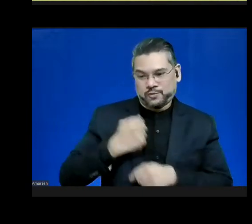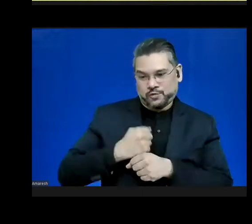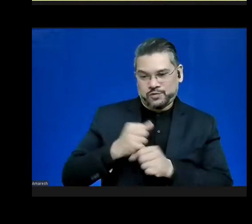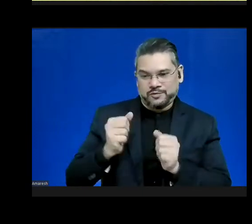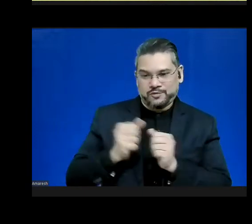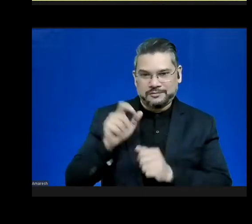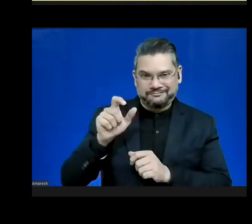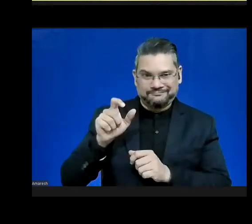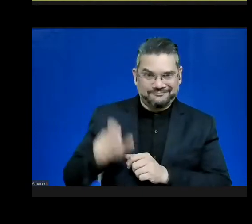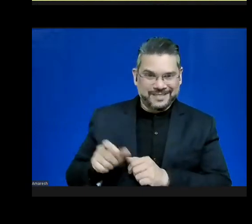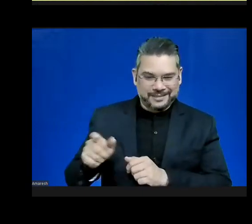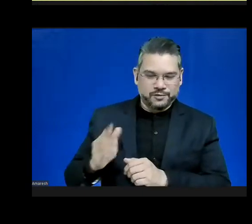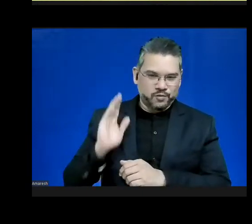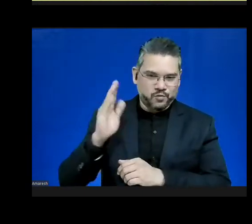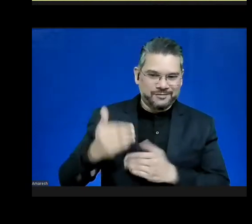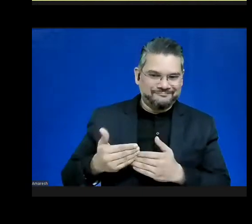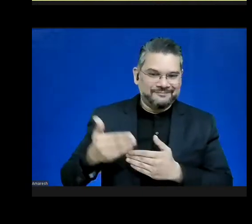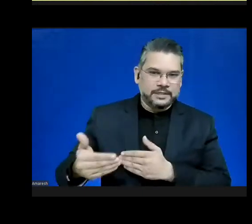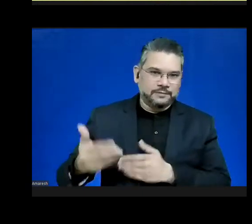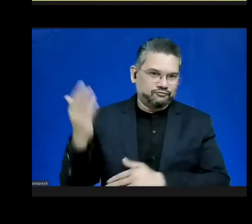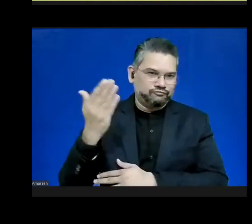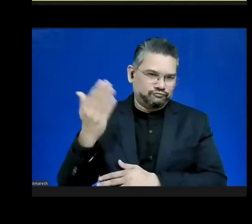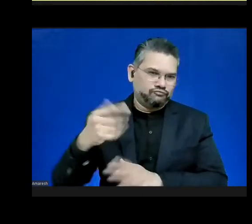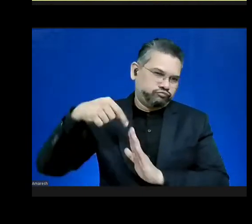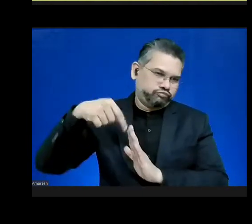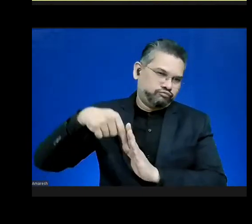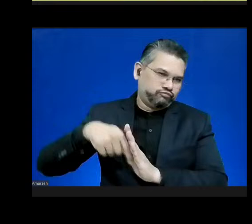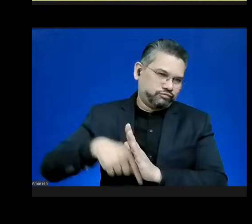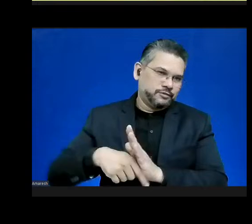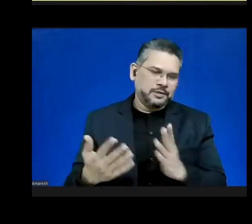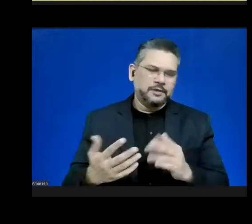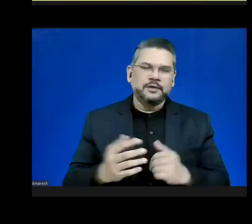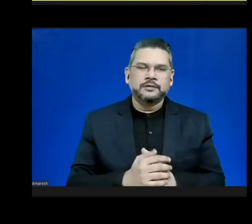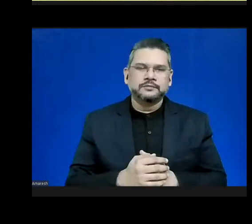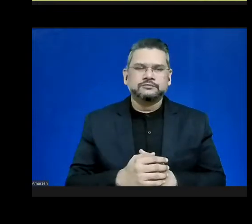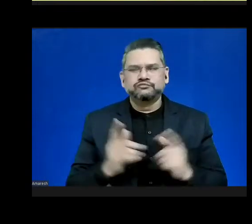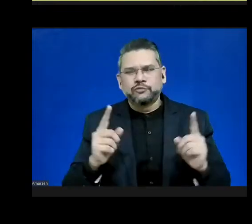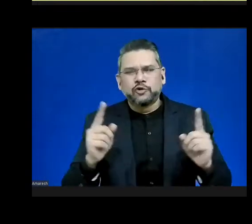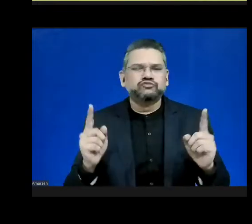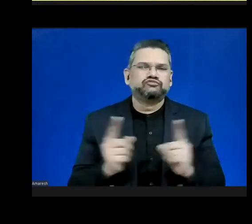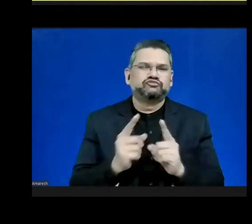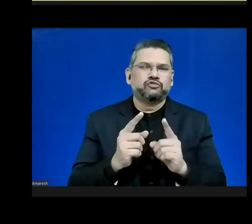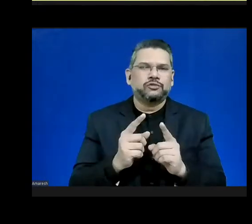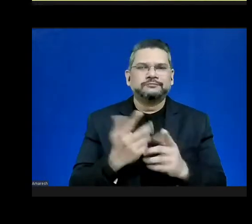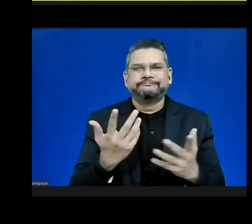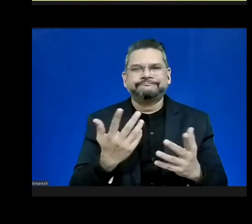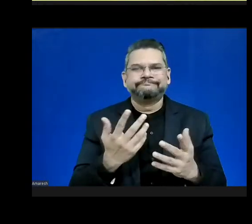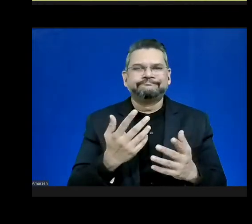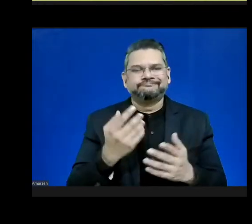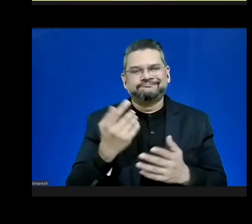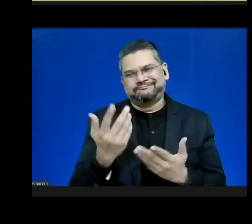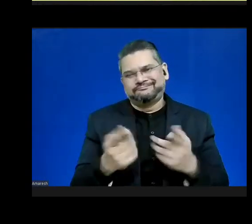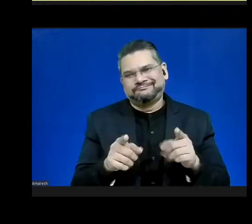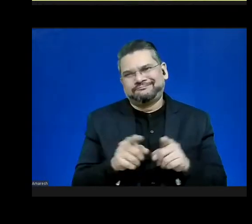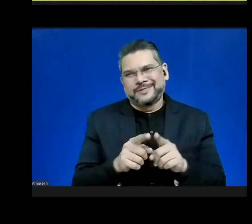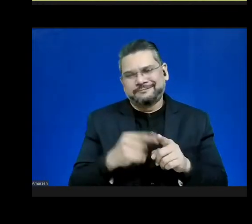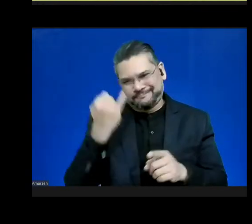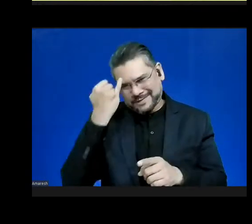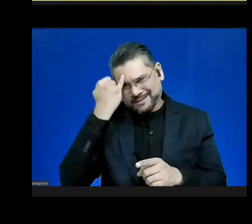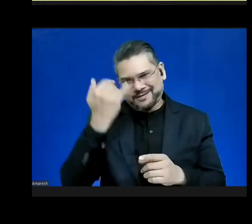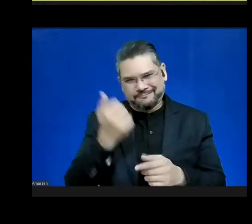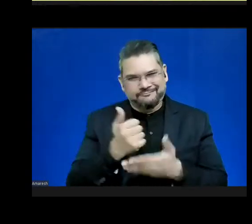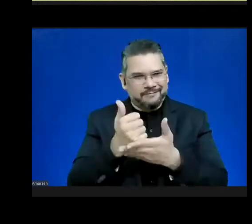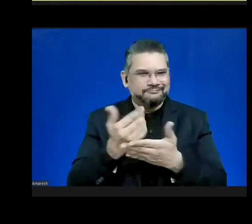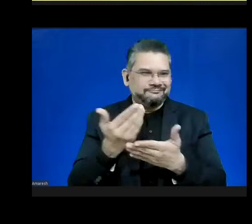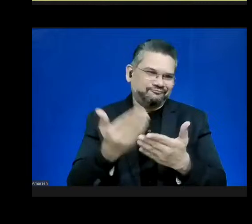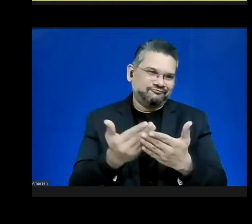in depth on these on this topic, but just to give you some insight is that people